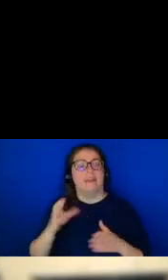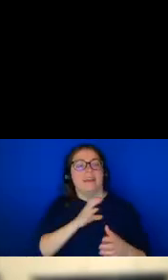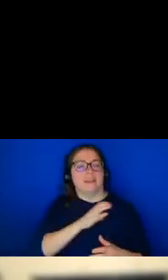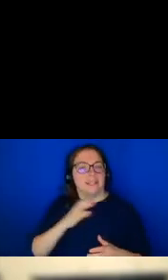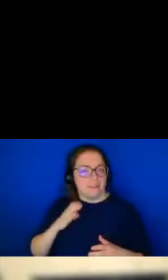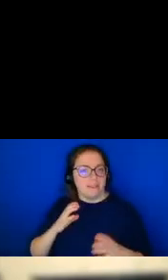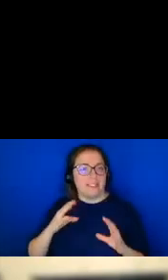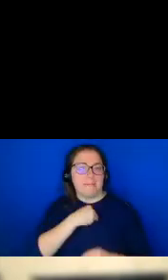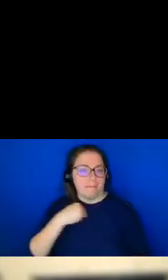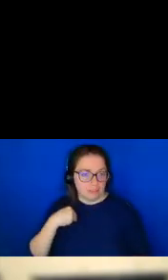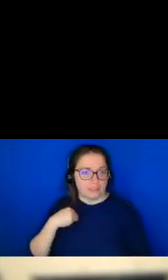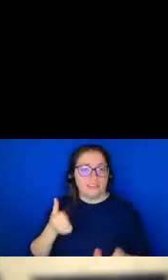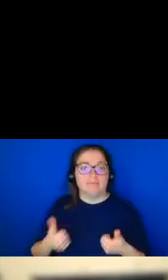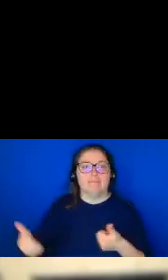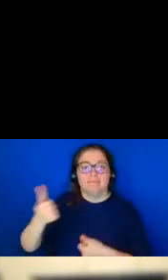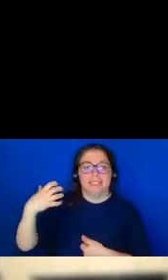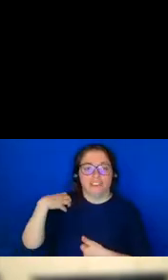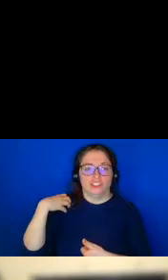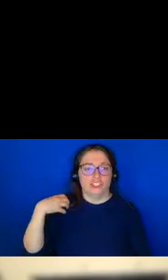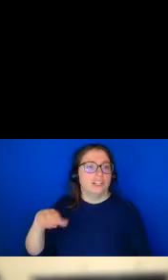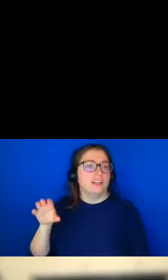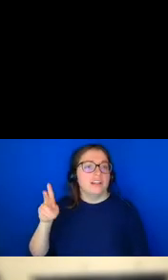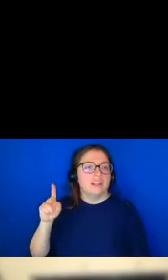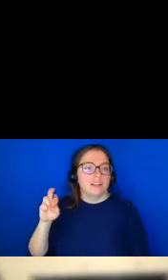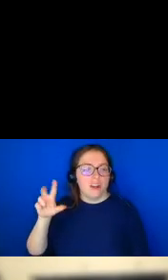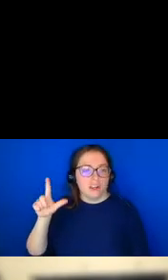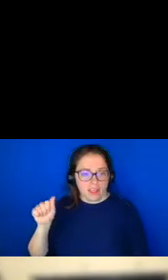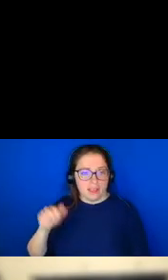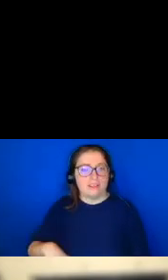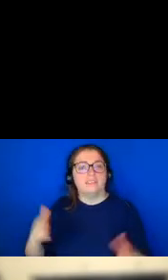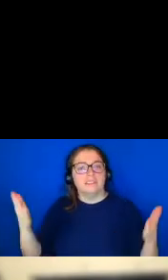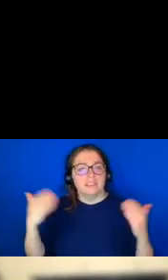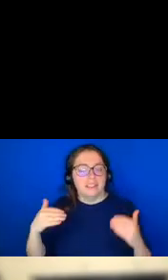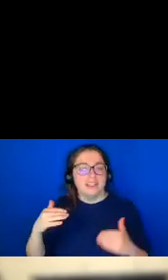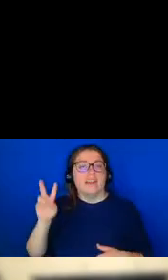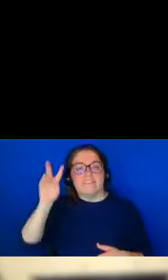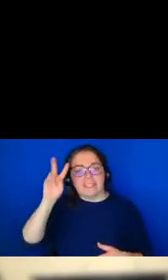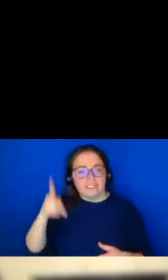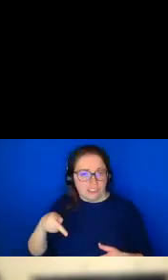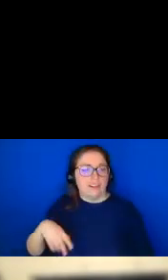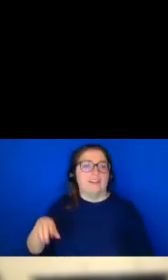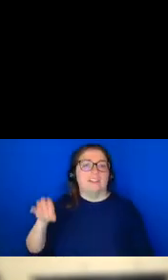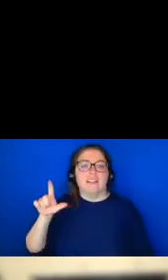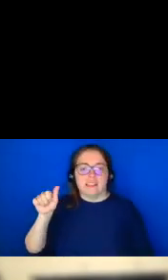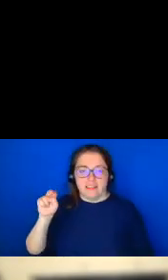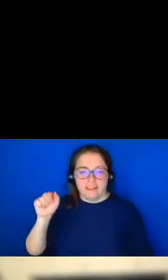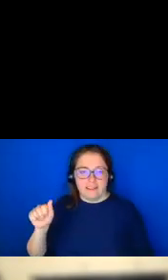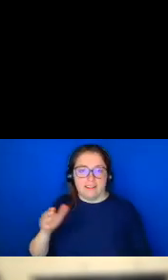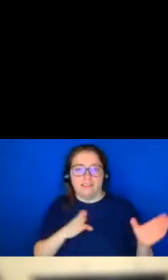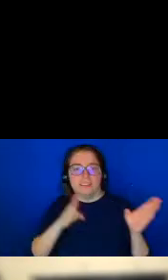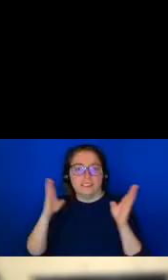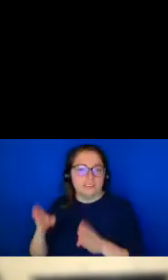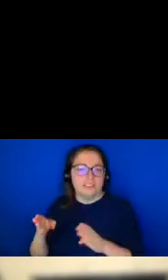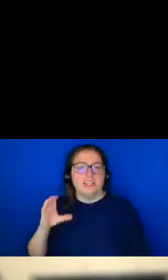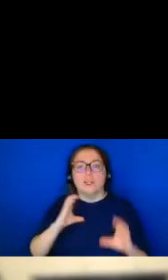Carla Sanchez with Vice Chair Alana Stinnett, and our communications officers, me, Jim Reynolds,